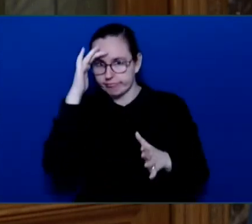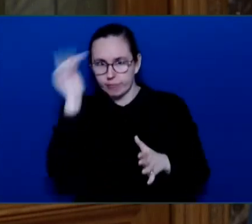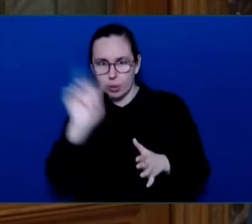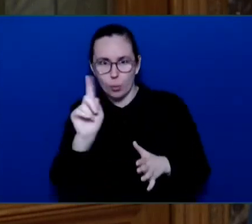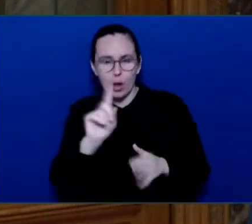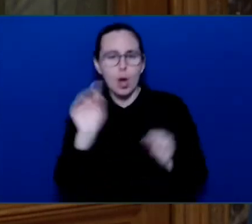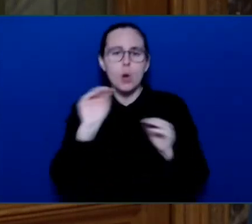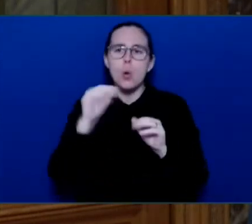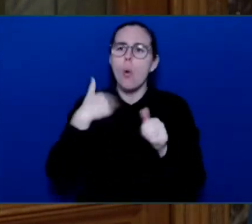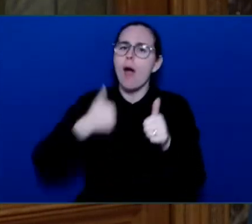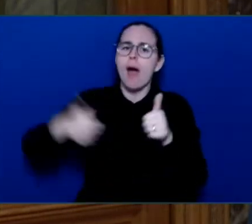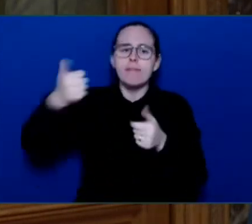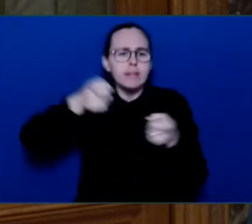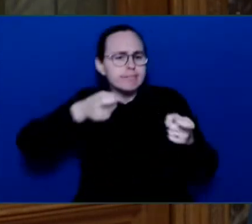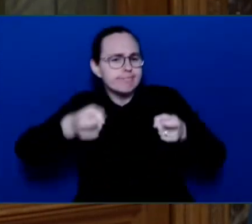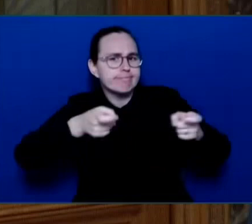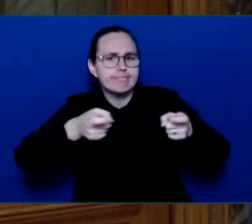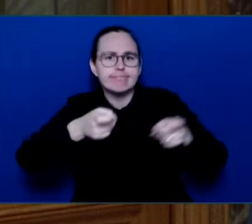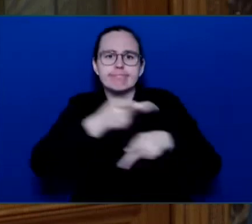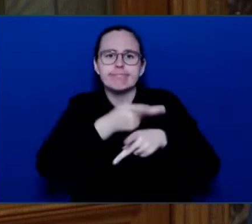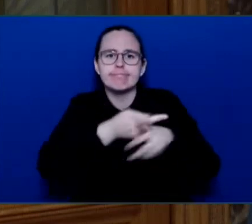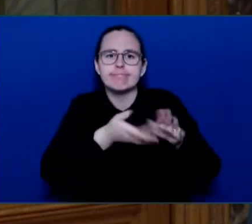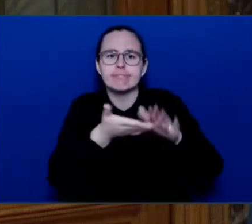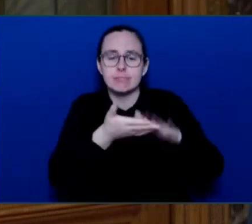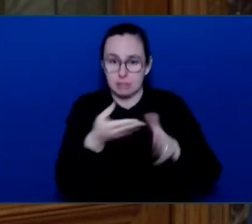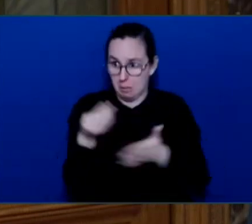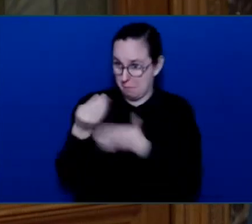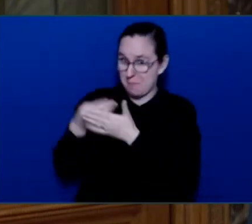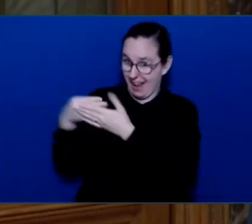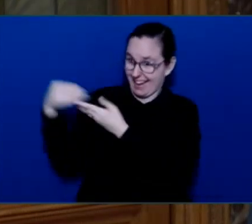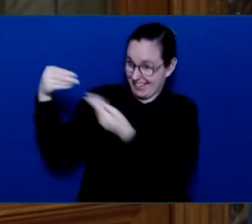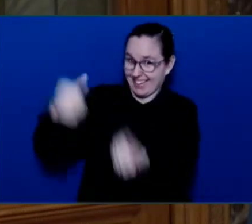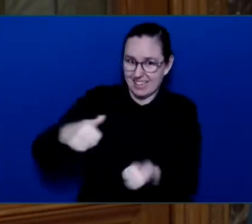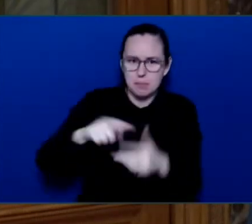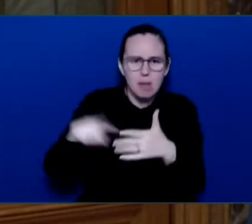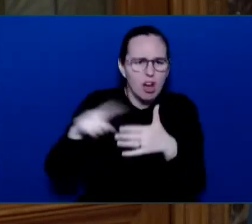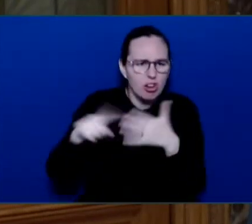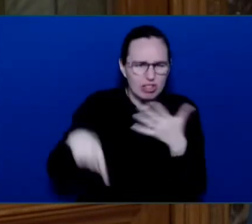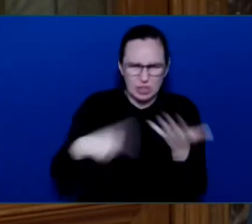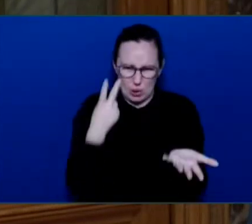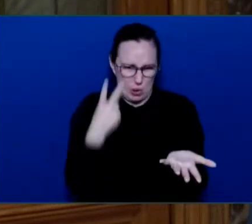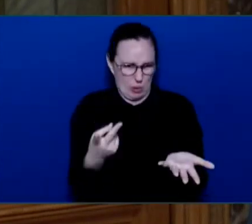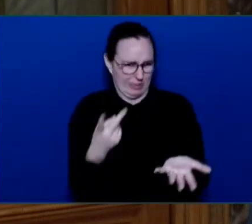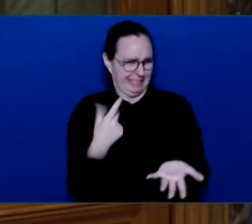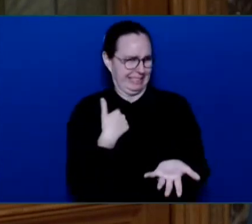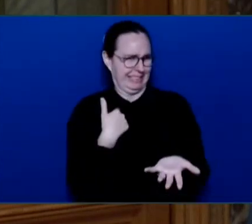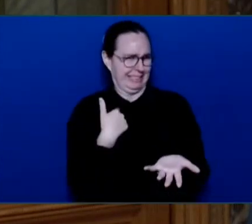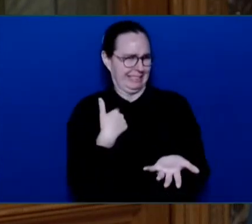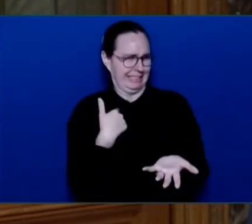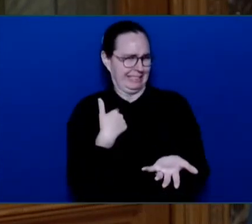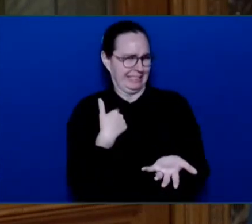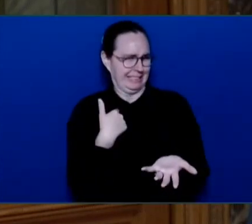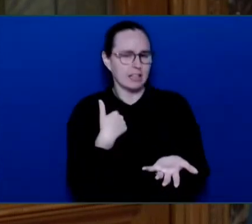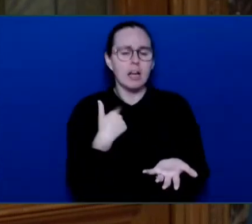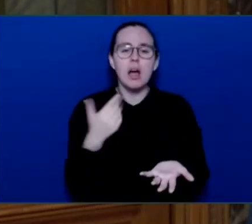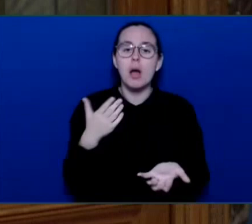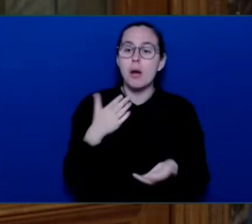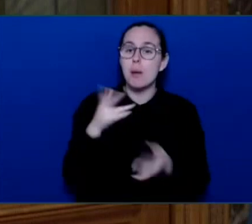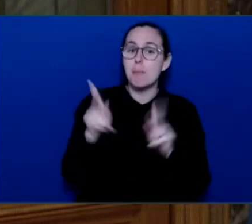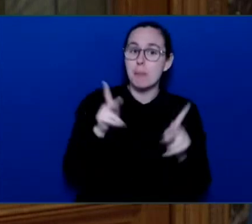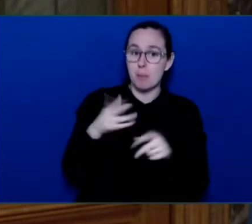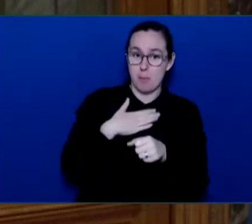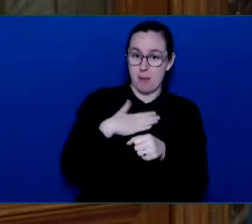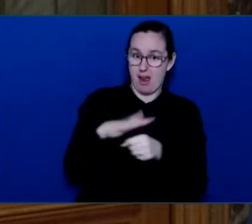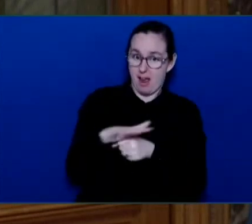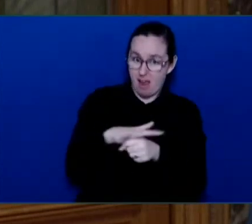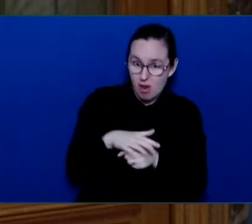gets worse results. It's my constituents and the people who are working on the front line that are paying the price. Through you, Mr.